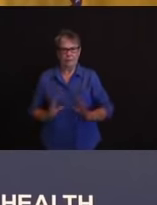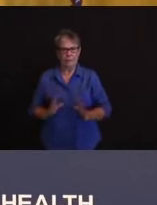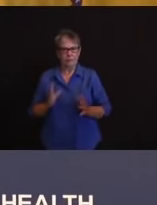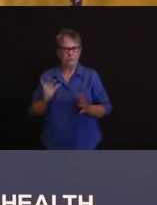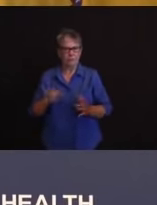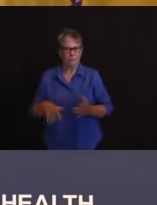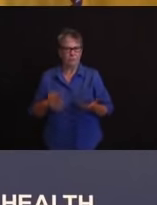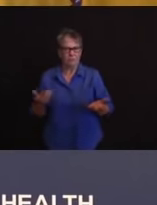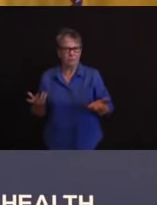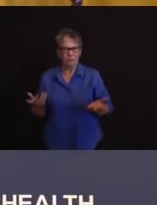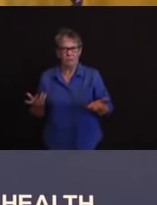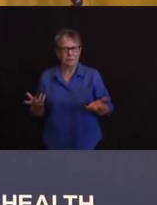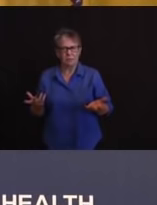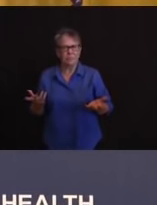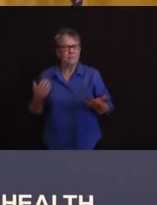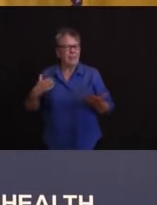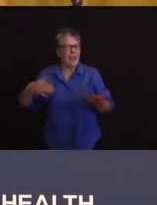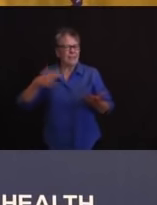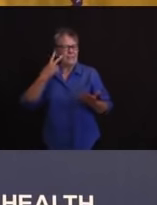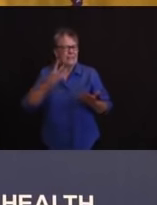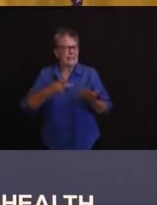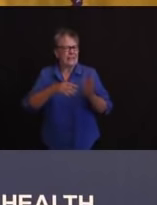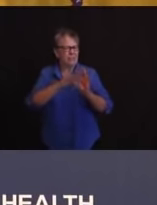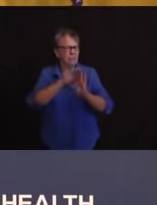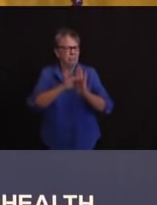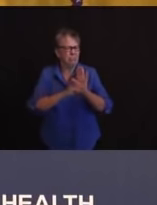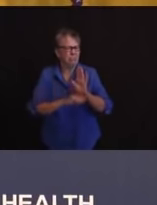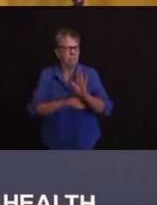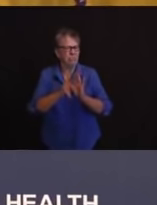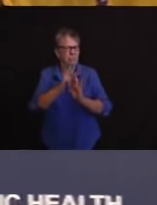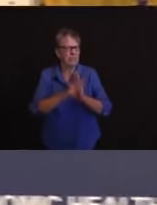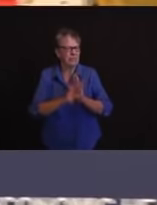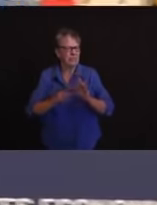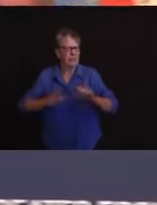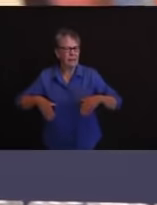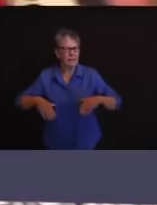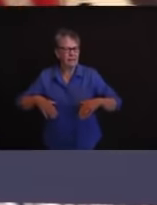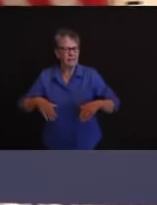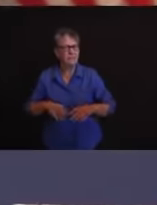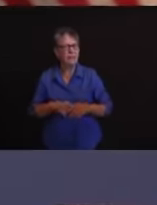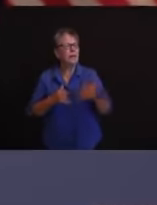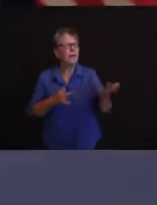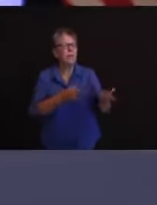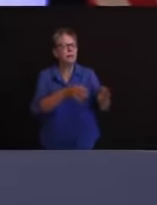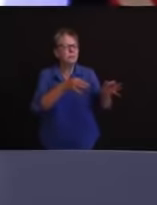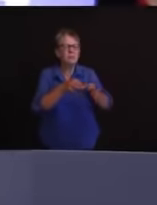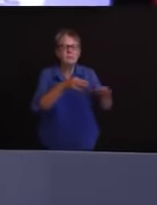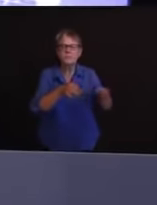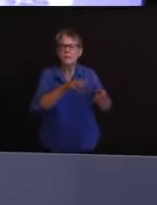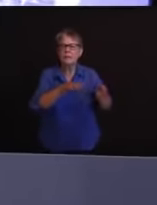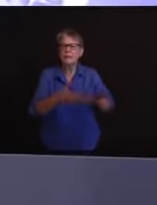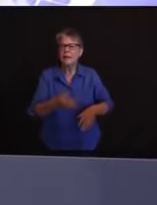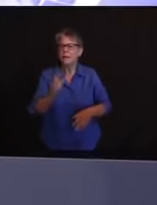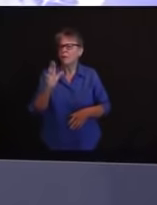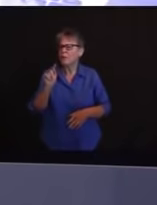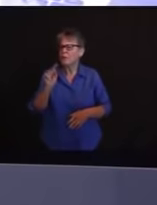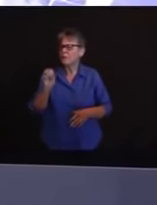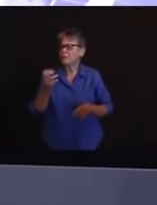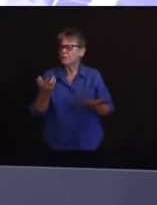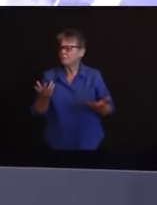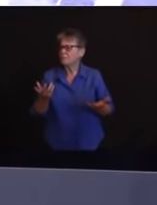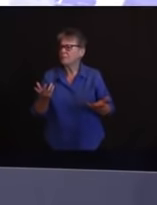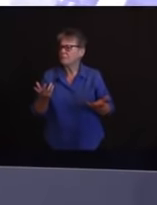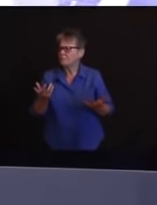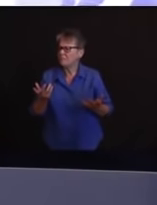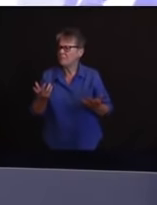the if you wouldn't mind, on the death rate. And I'm going to ask Ed to jump in here as well. He looks at this daily,